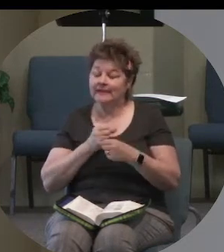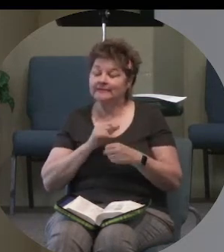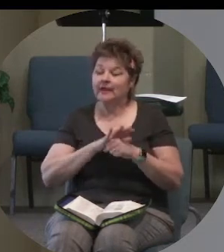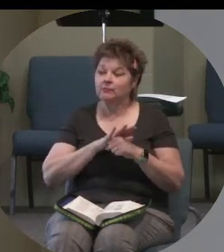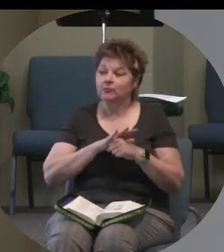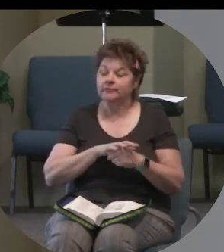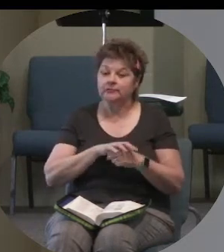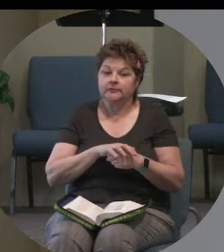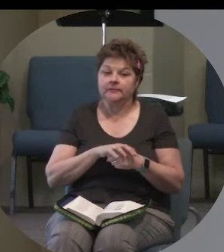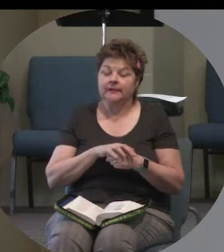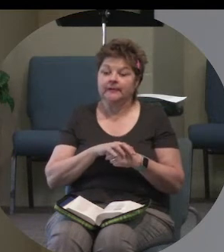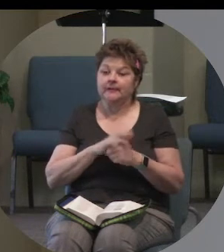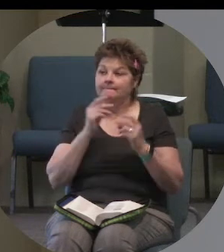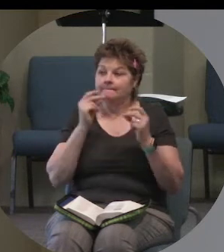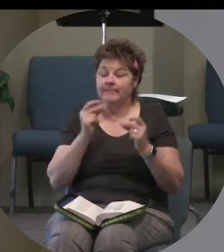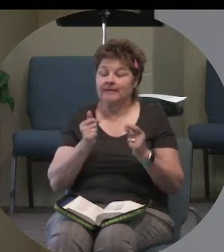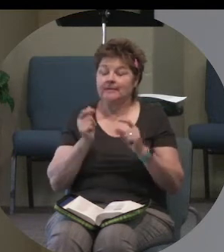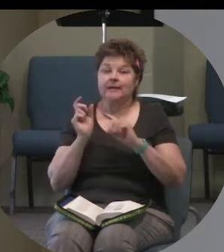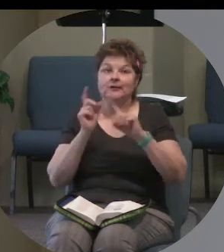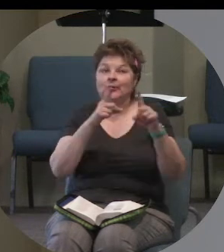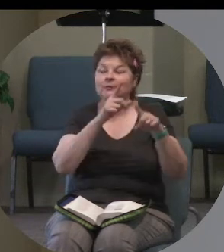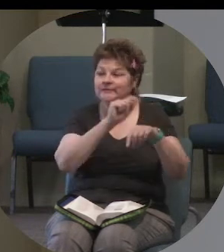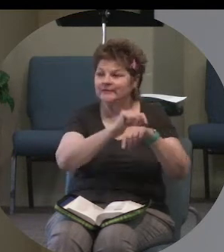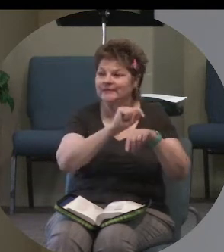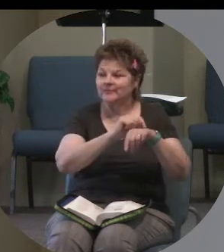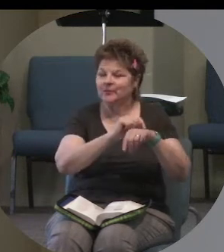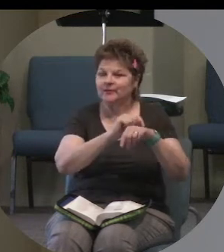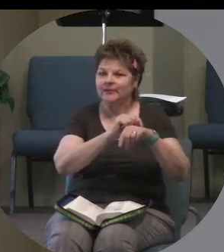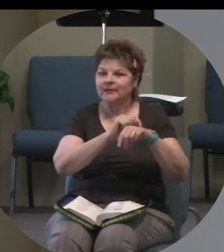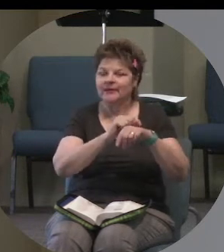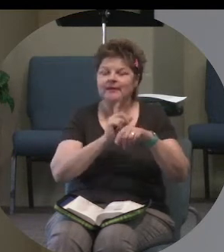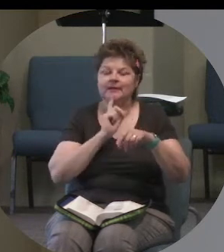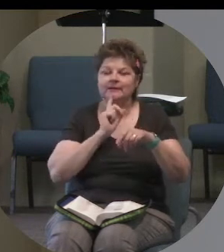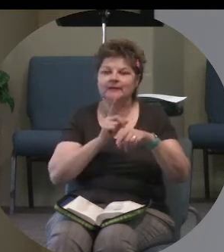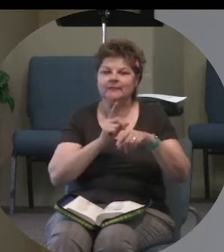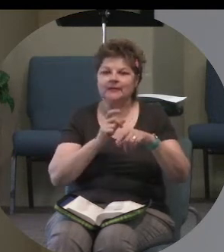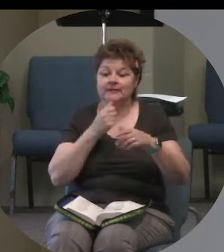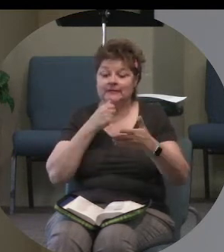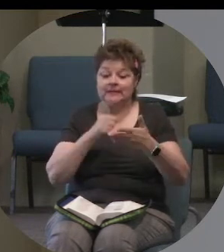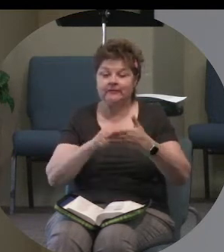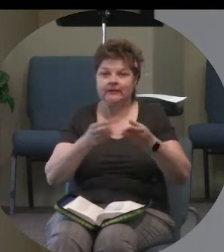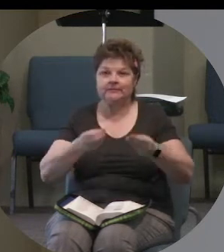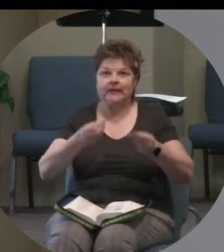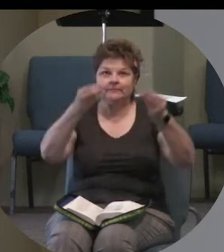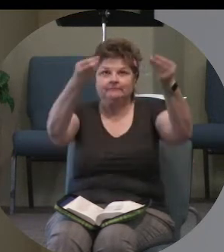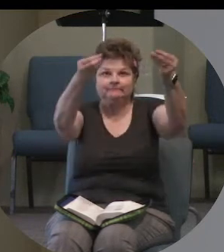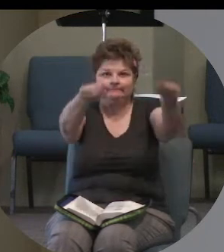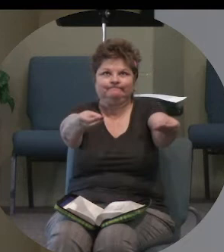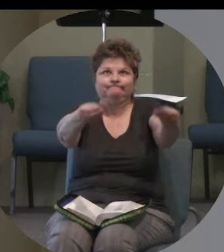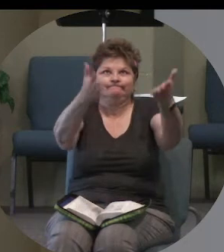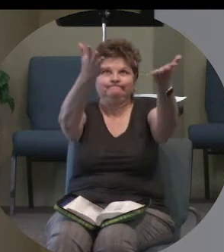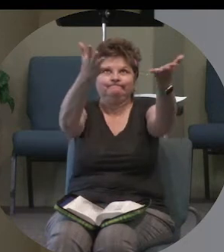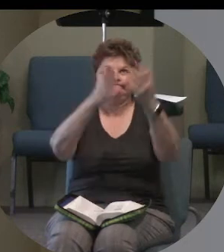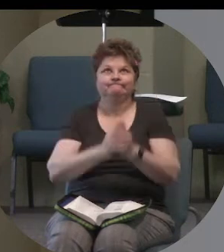without missing a beat, and he goes to the temple, and he lays it. Literally, it's a written letter. He lays it out before God,